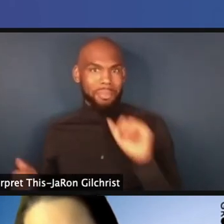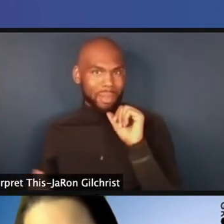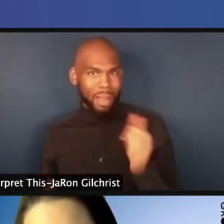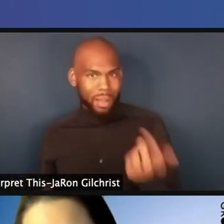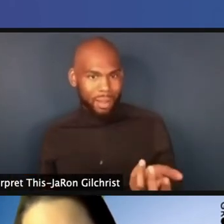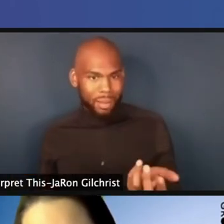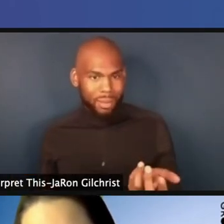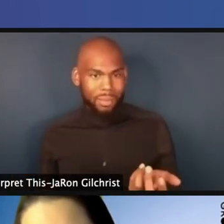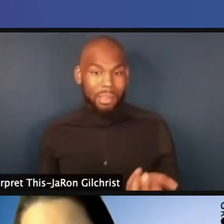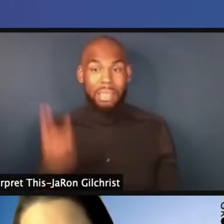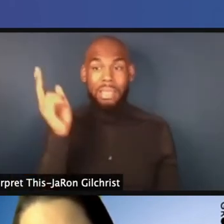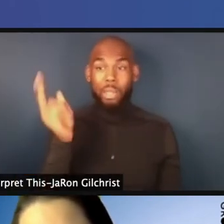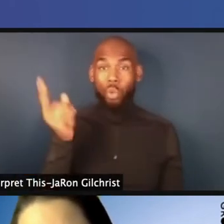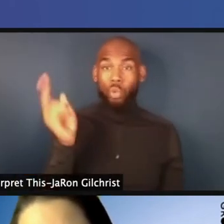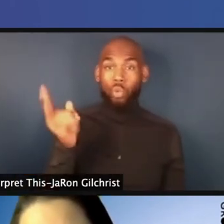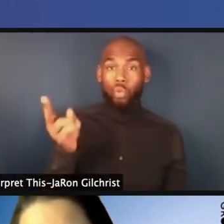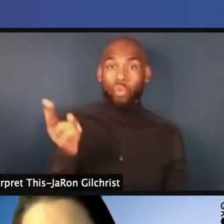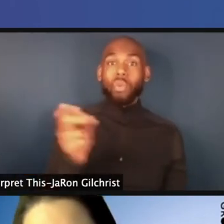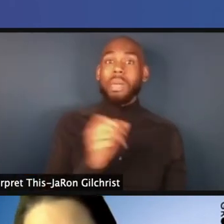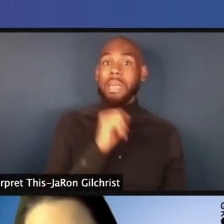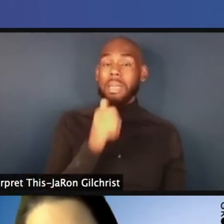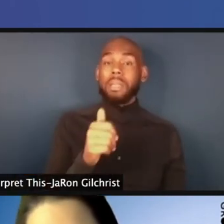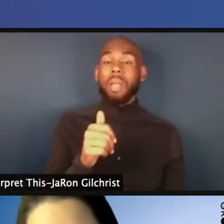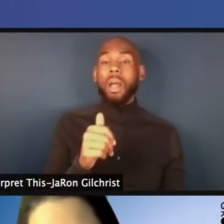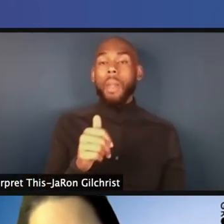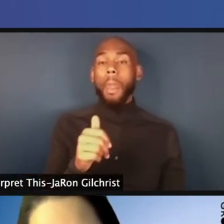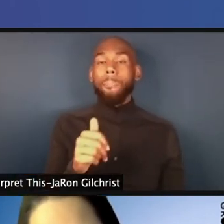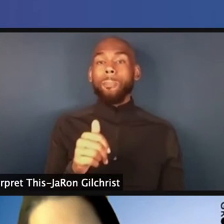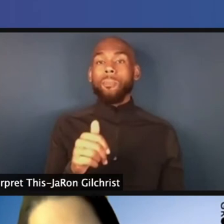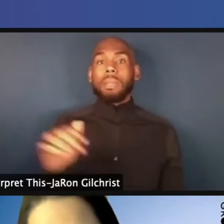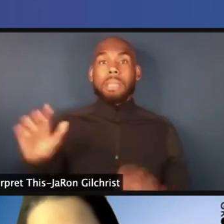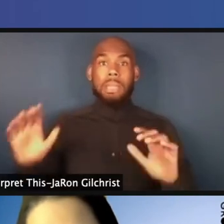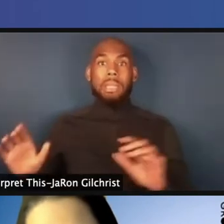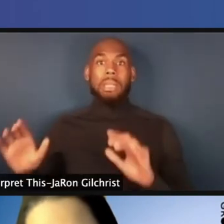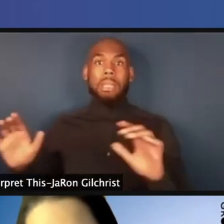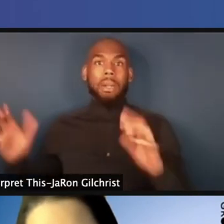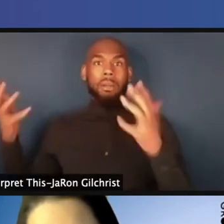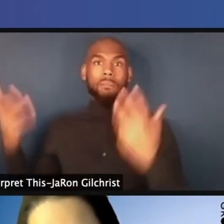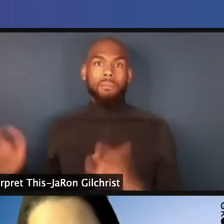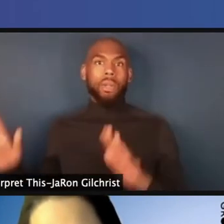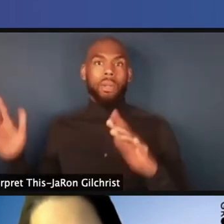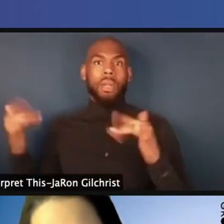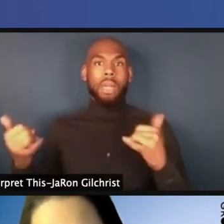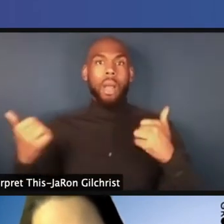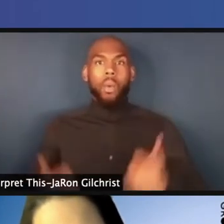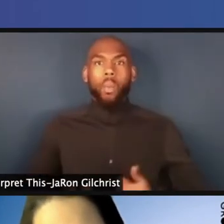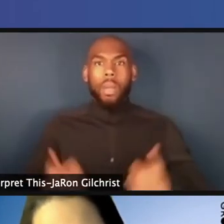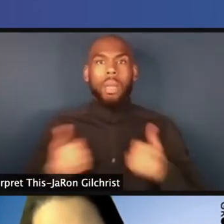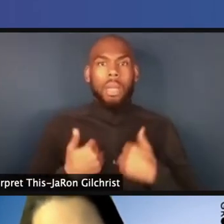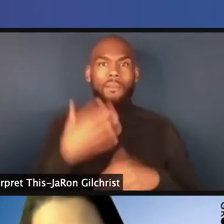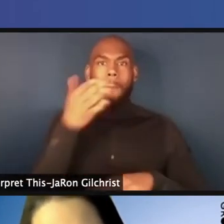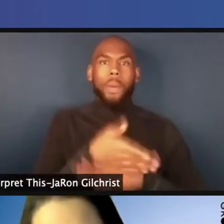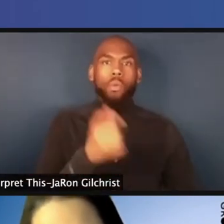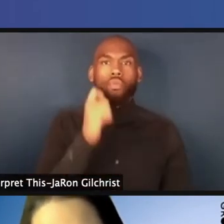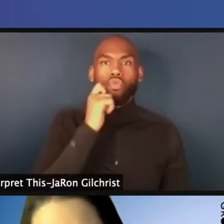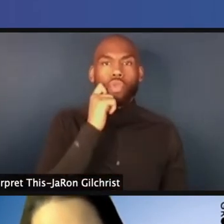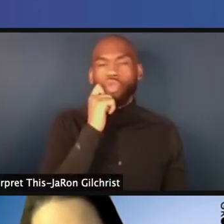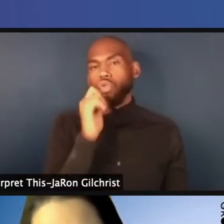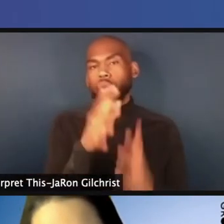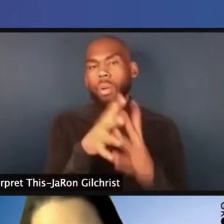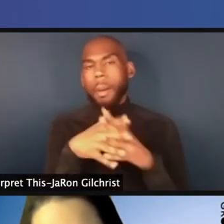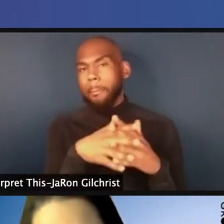And history is not just, it's done and now we live in this magical, evolved, post-racial America. It's